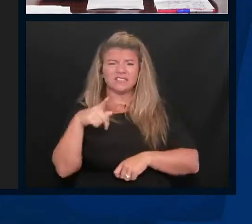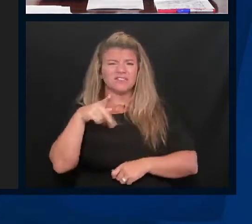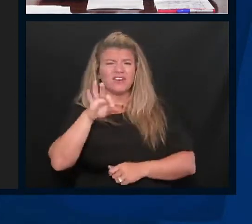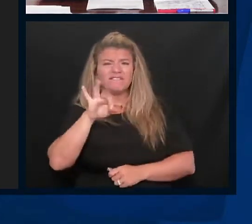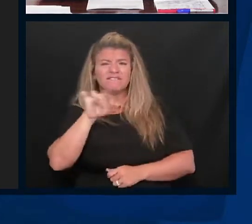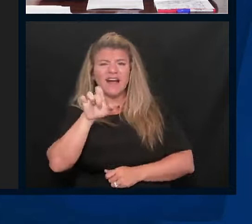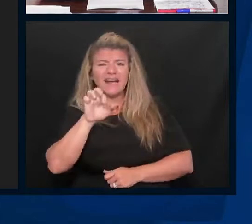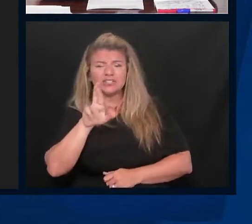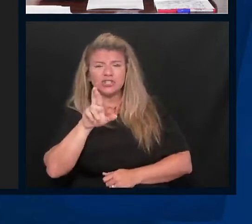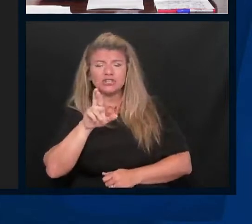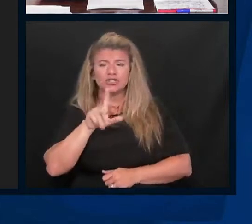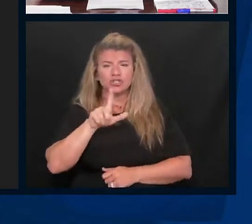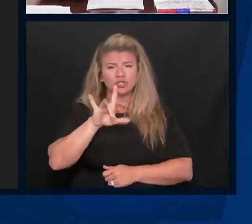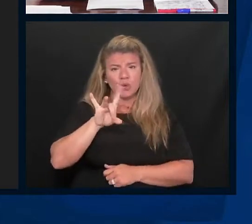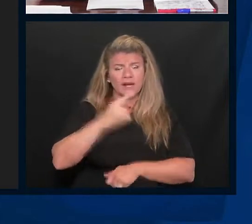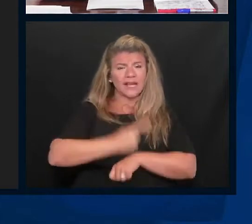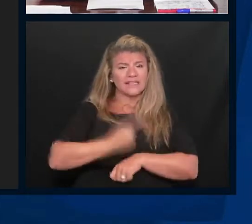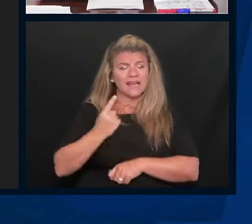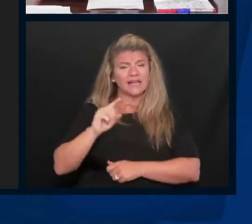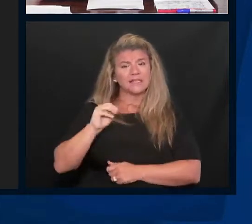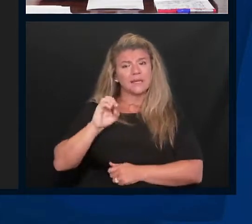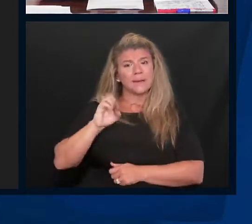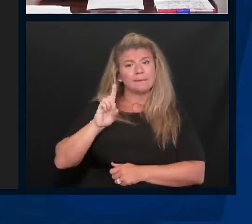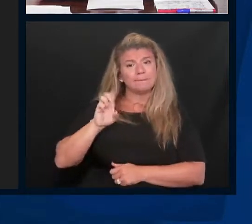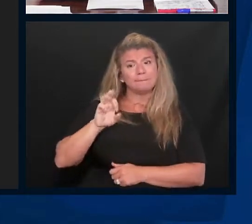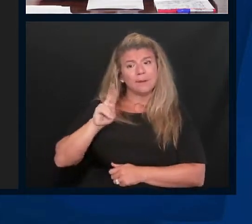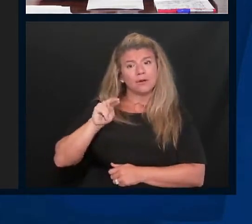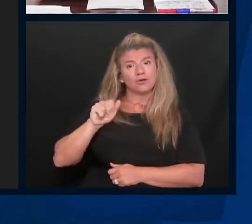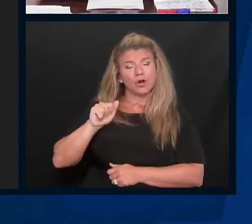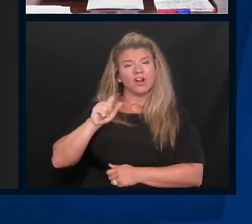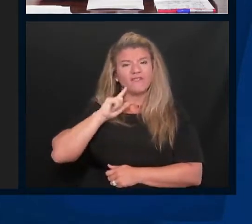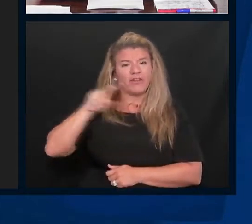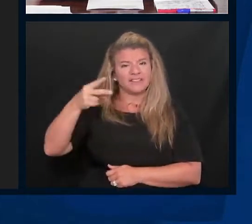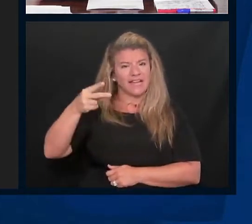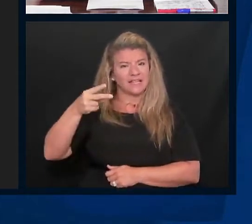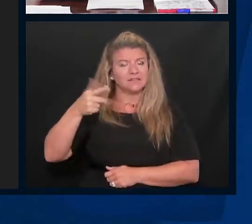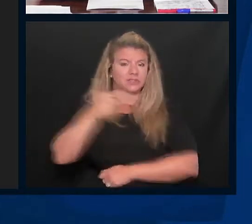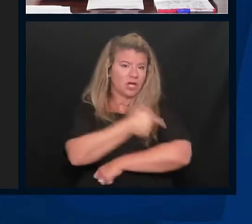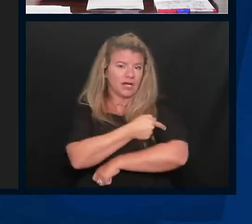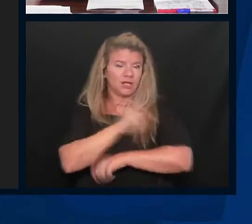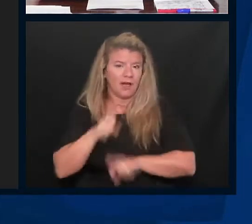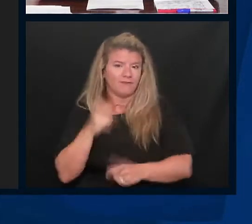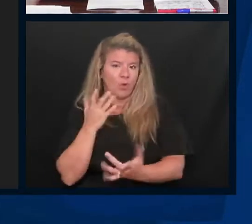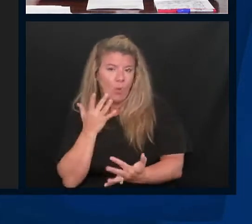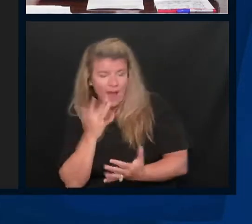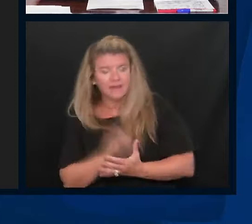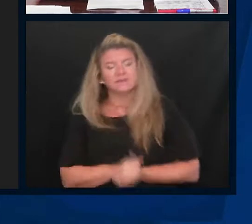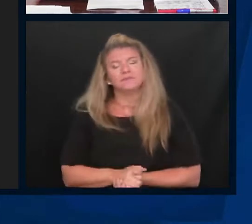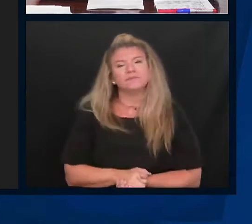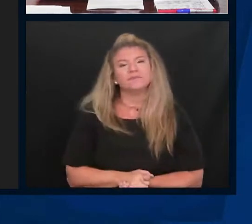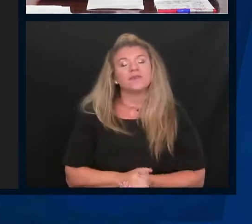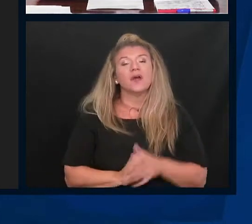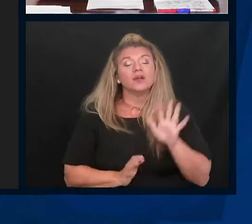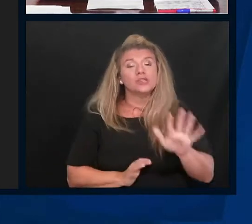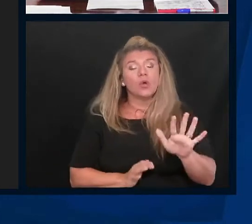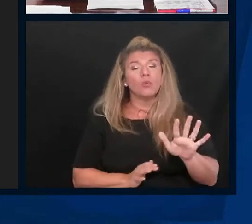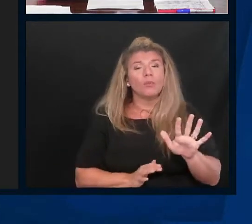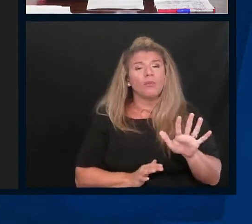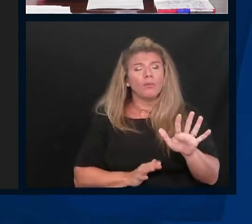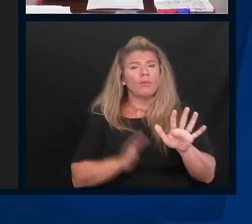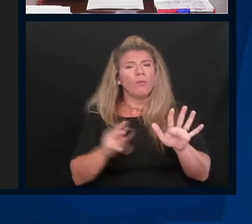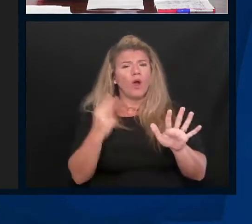and 28 days on Moderna before you could take a second shot. Now, let's just stay with that just 1